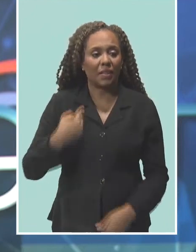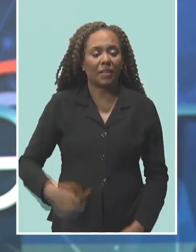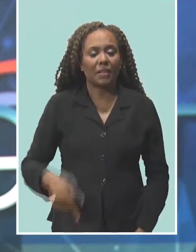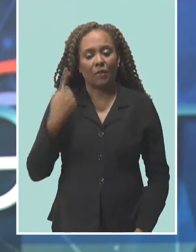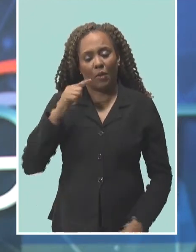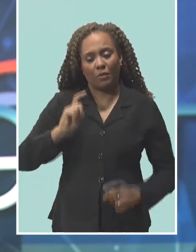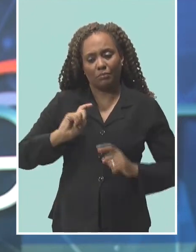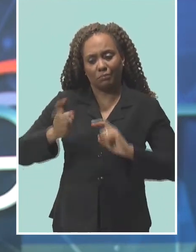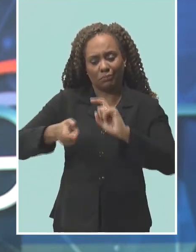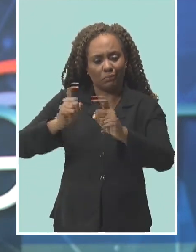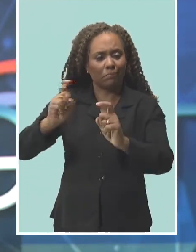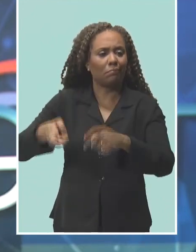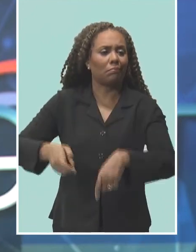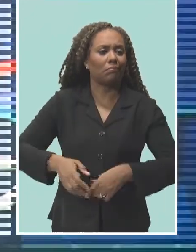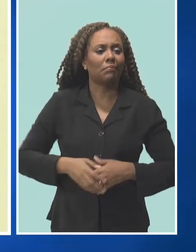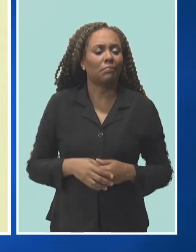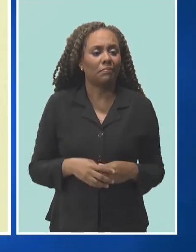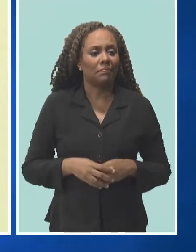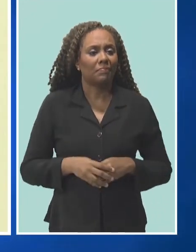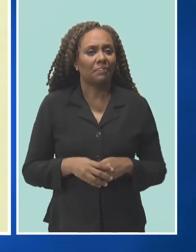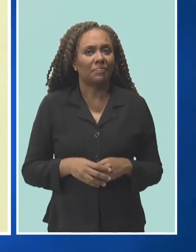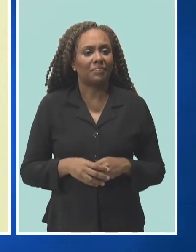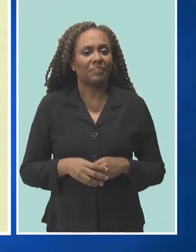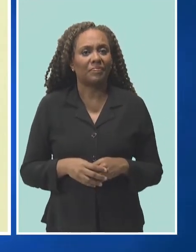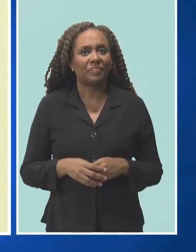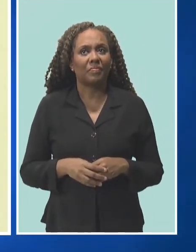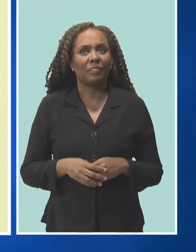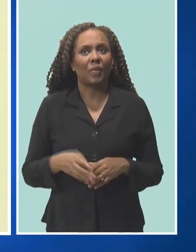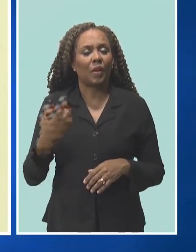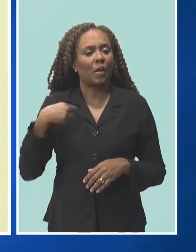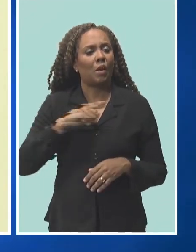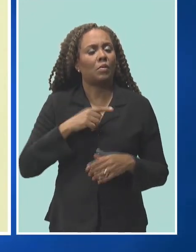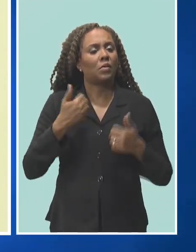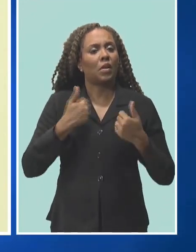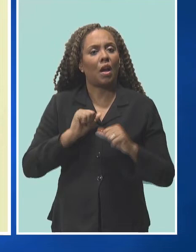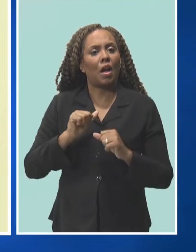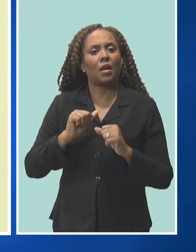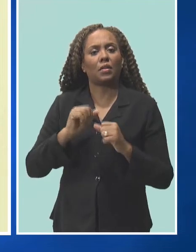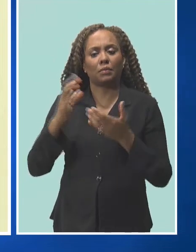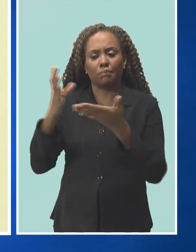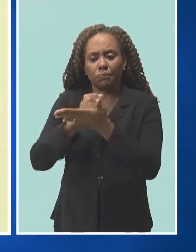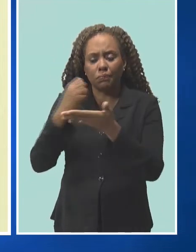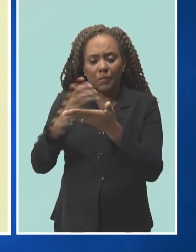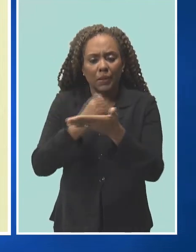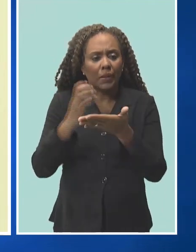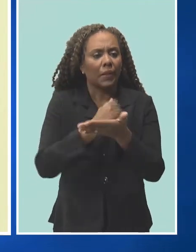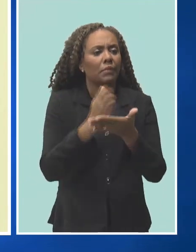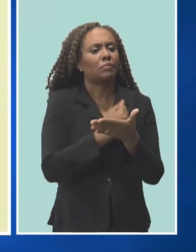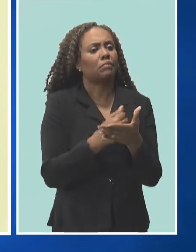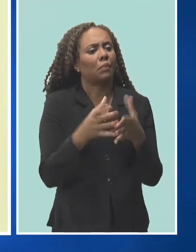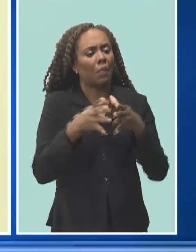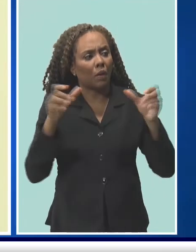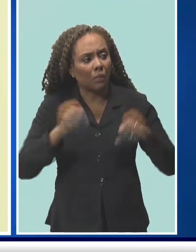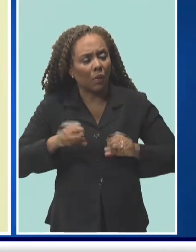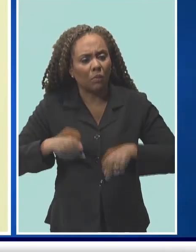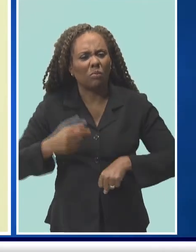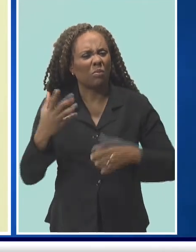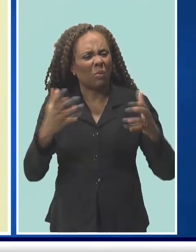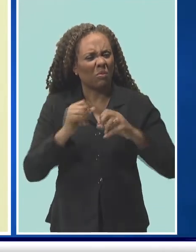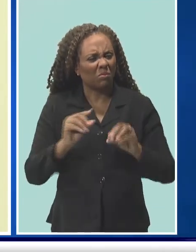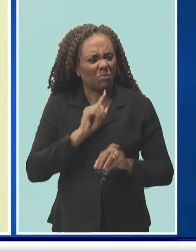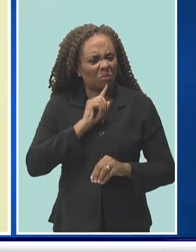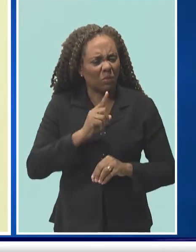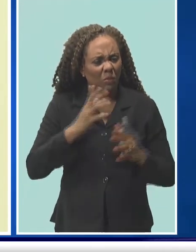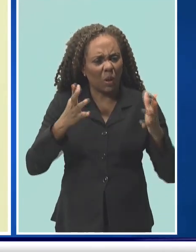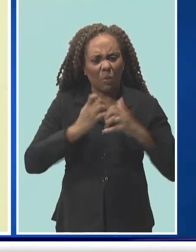gesture. As we try to reach our target, we are working towards ensuring that we can get